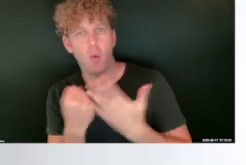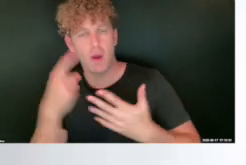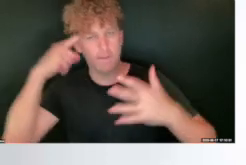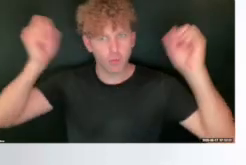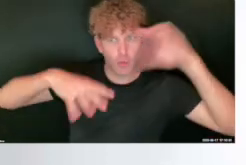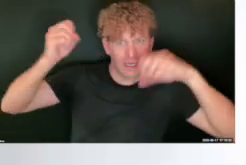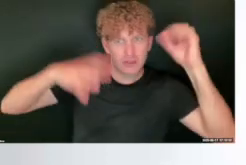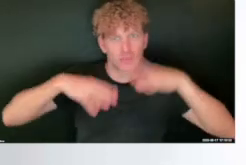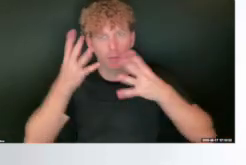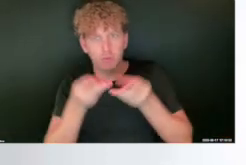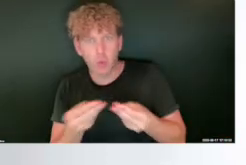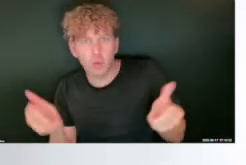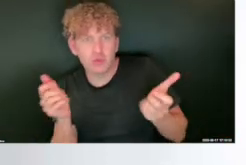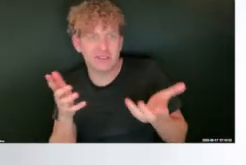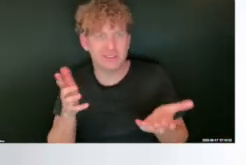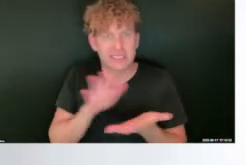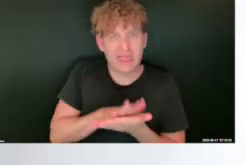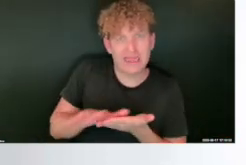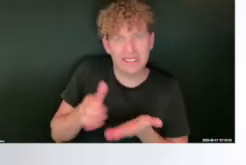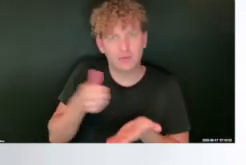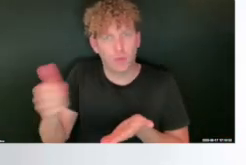plan. Next slide, please.